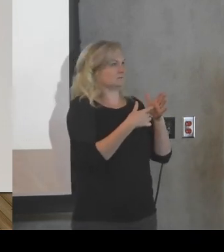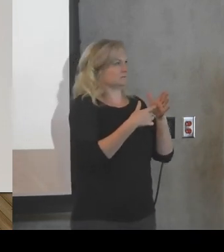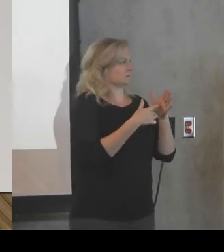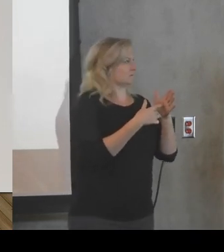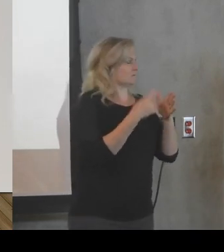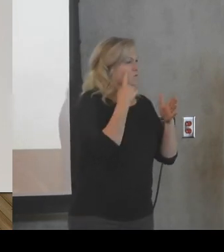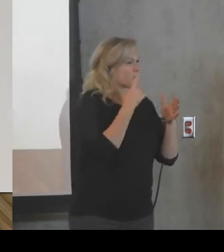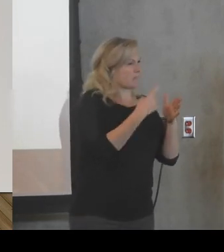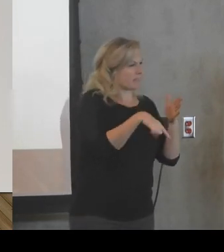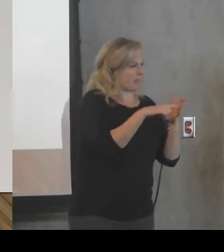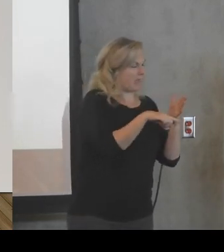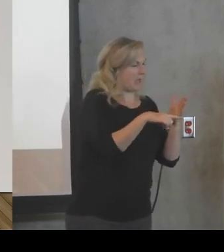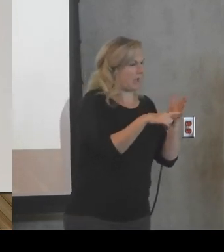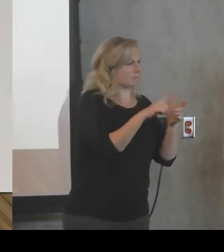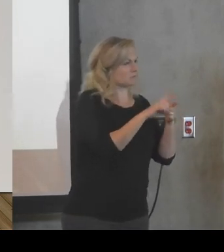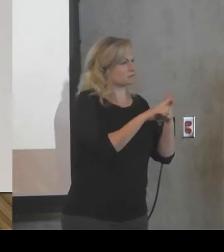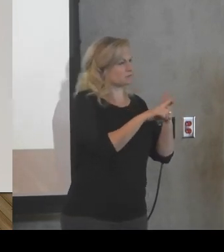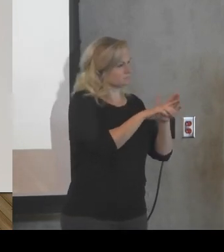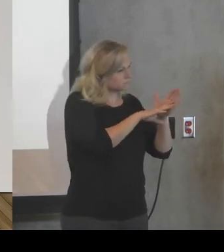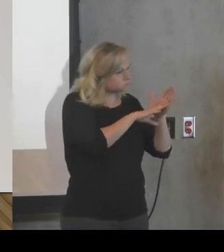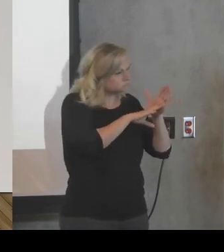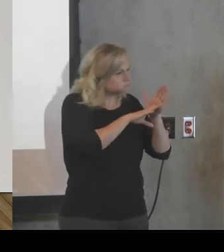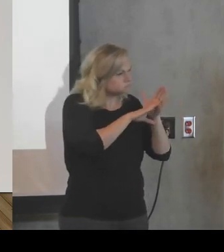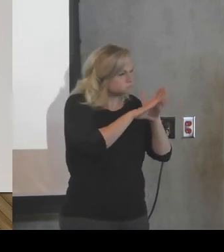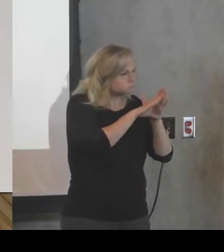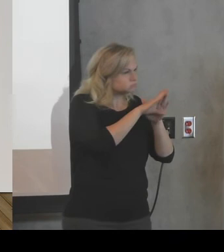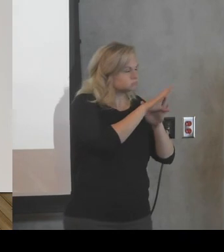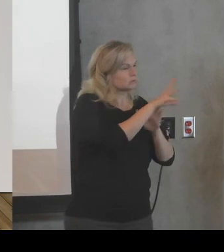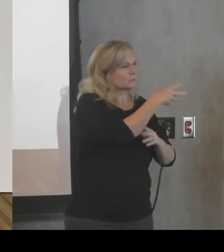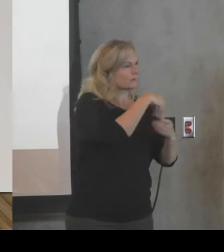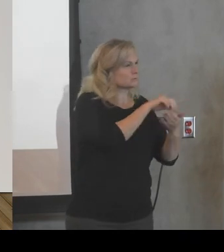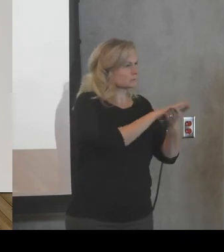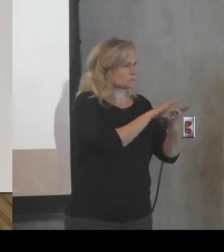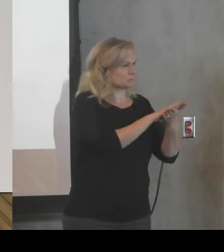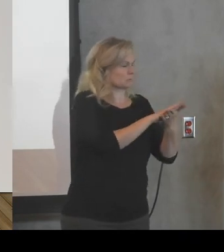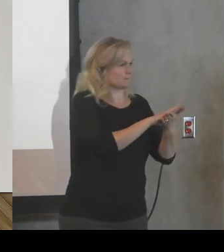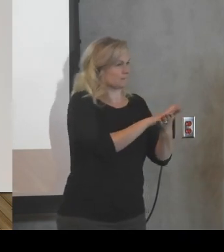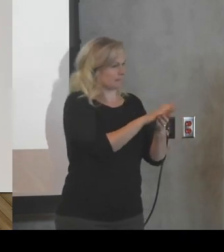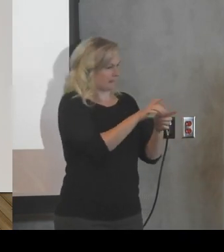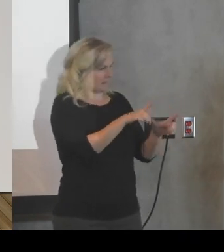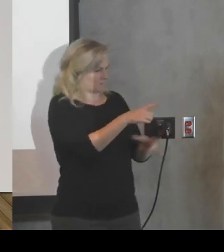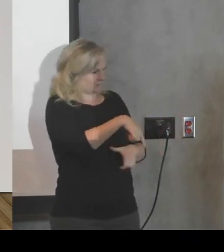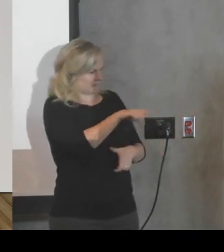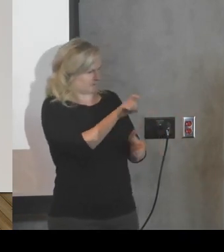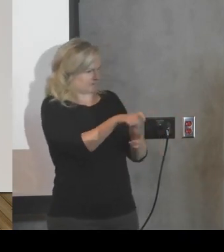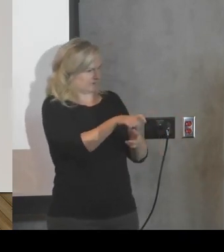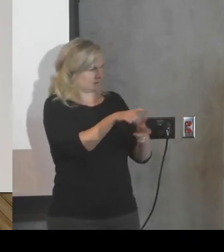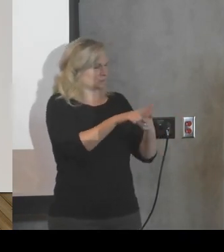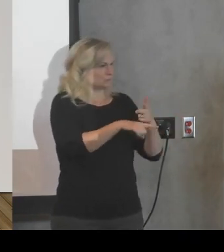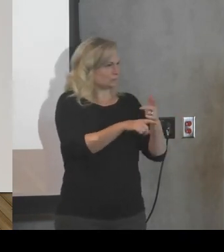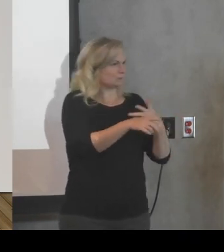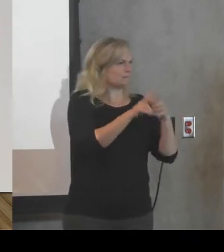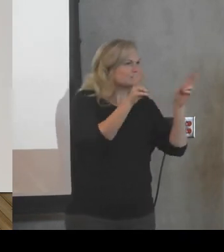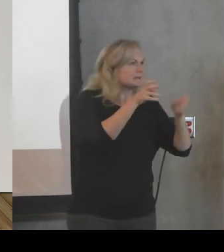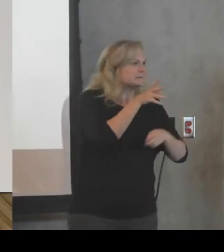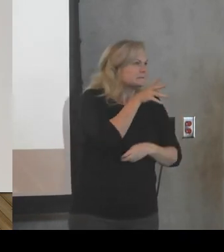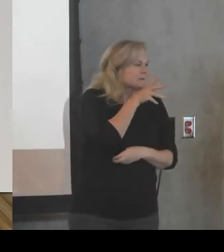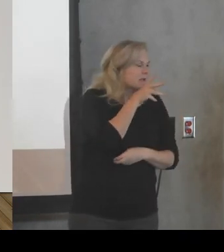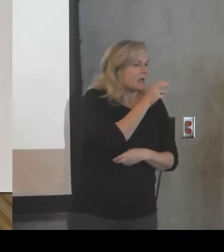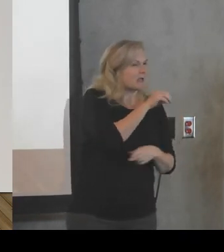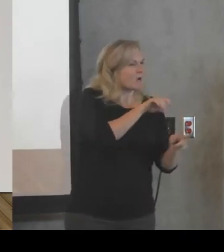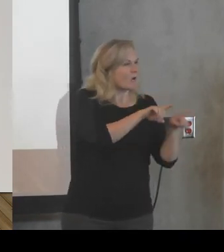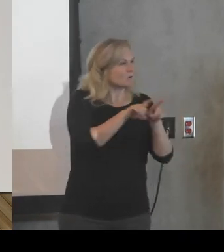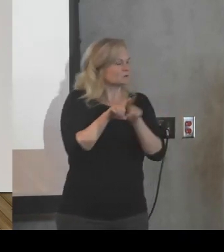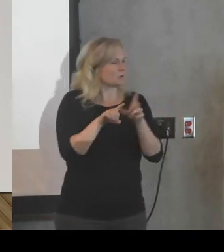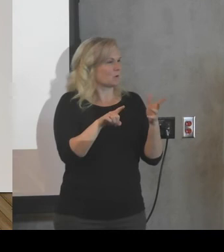really indicate their success in school. The language that they need to speak, but also language